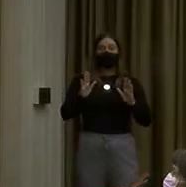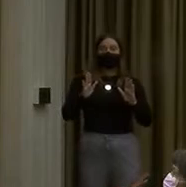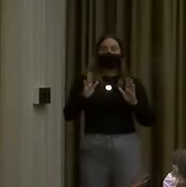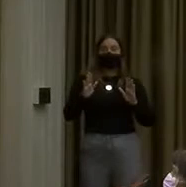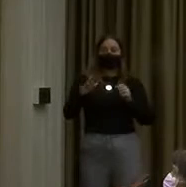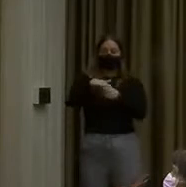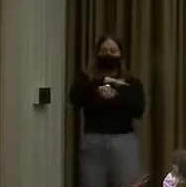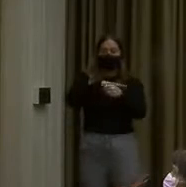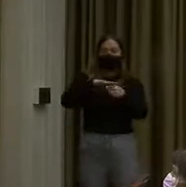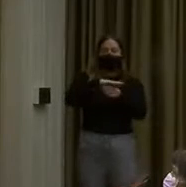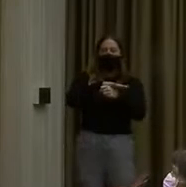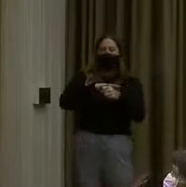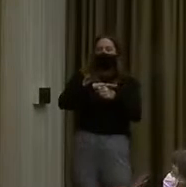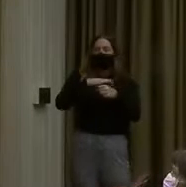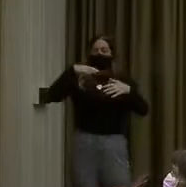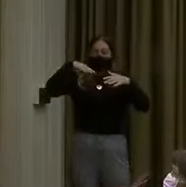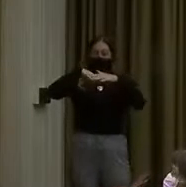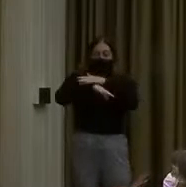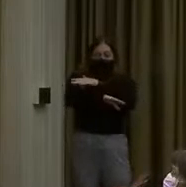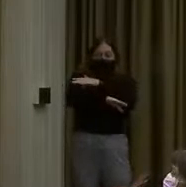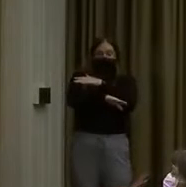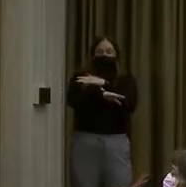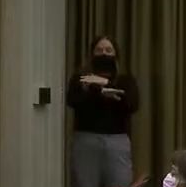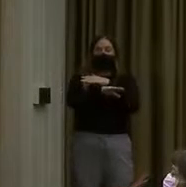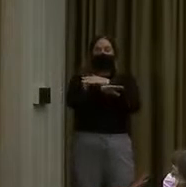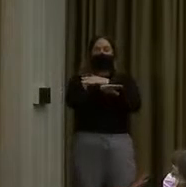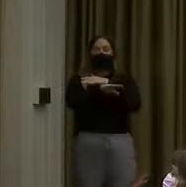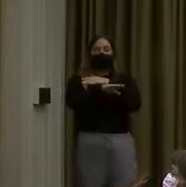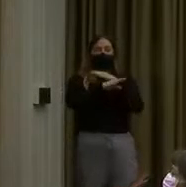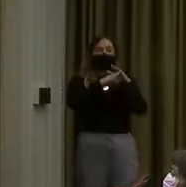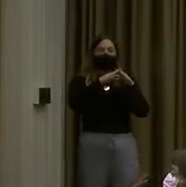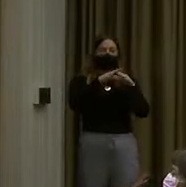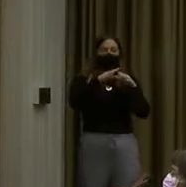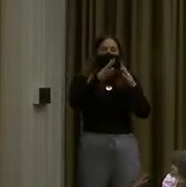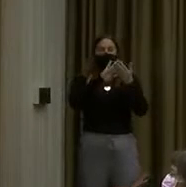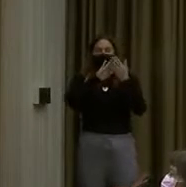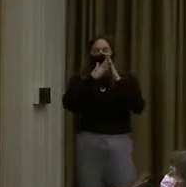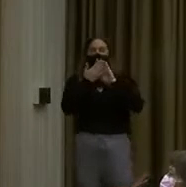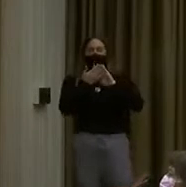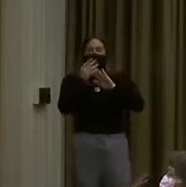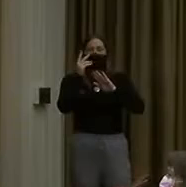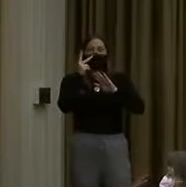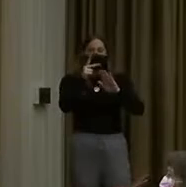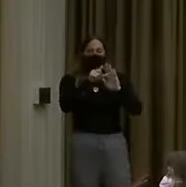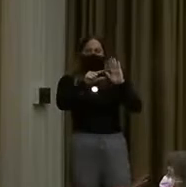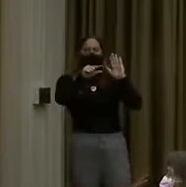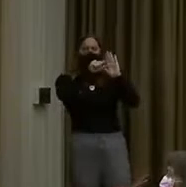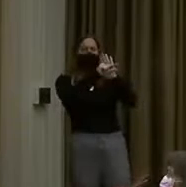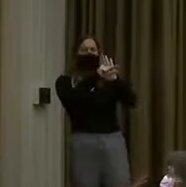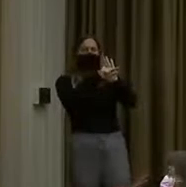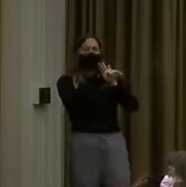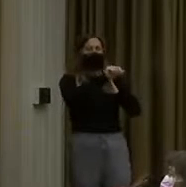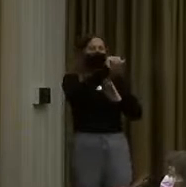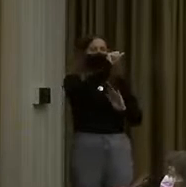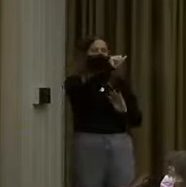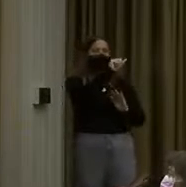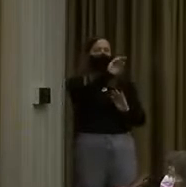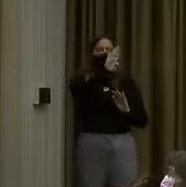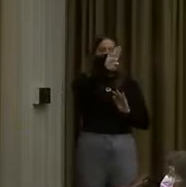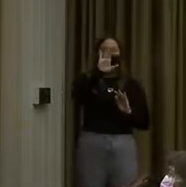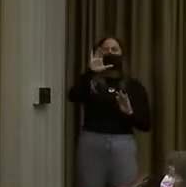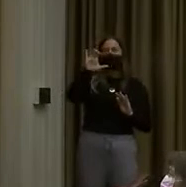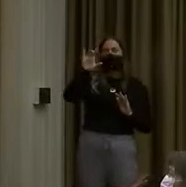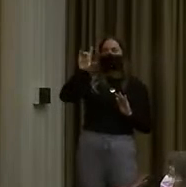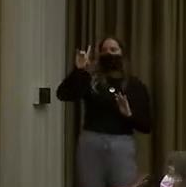in America to go into the neighborhoods of these cities and to grade them from an A, B, C, or